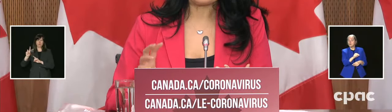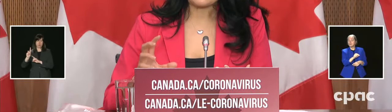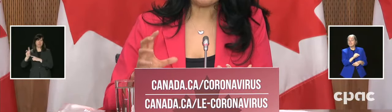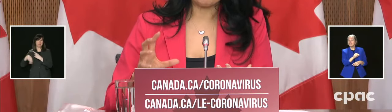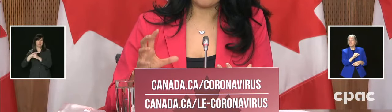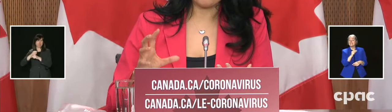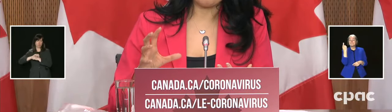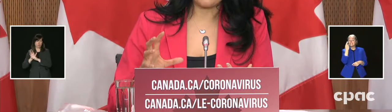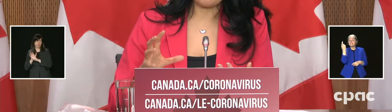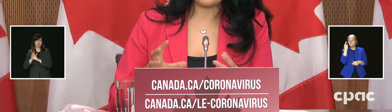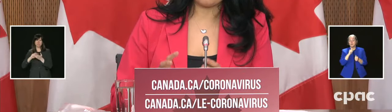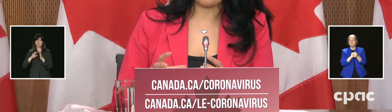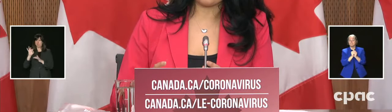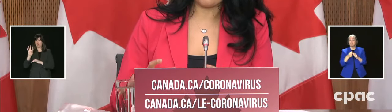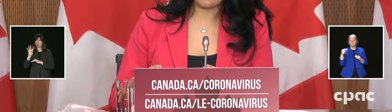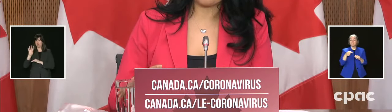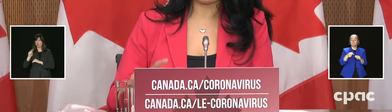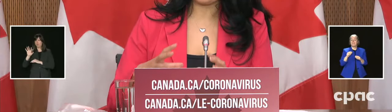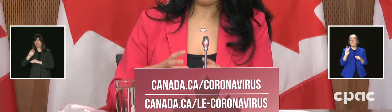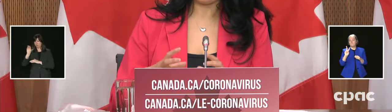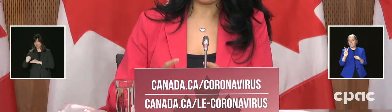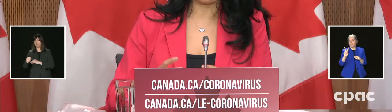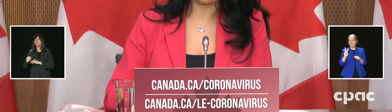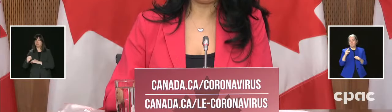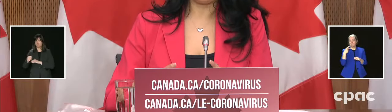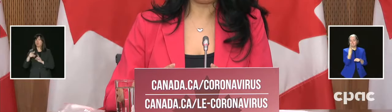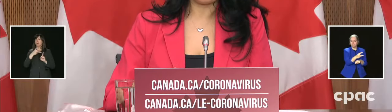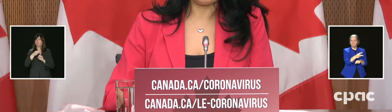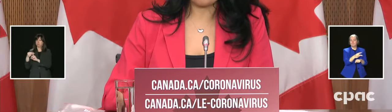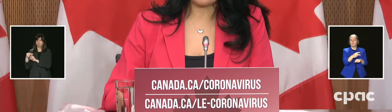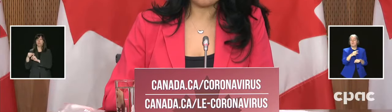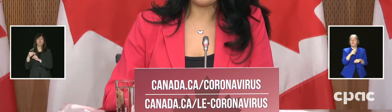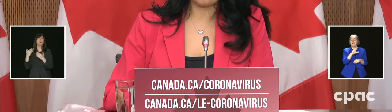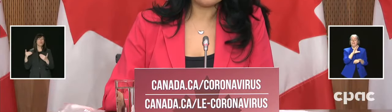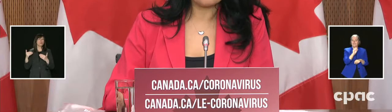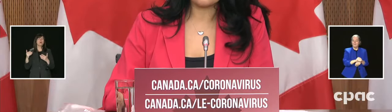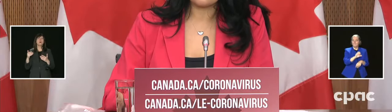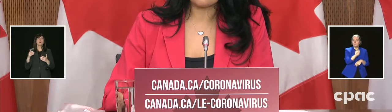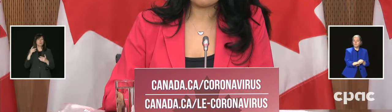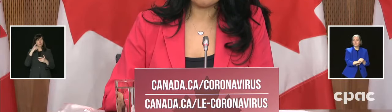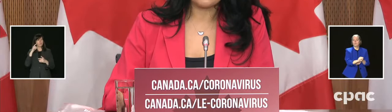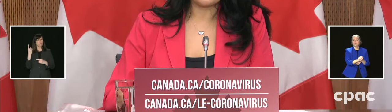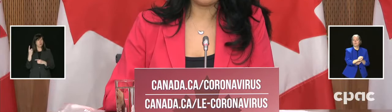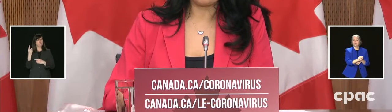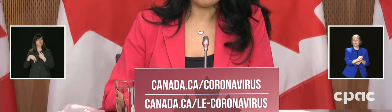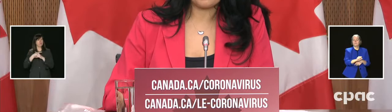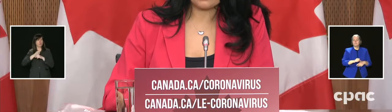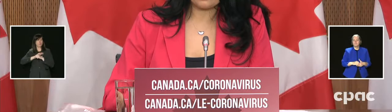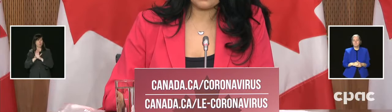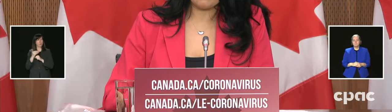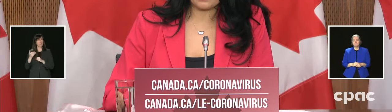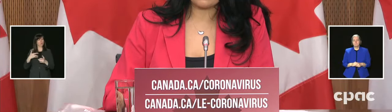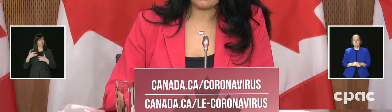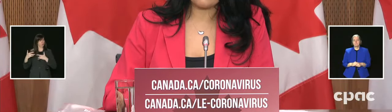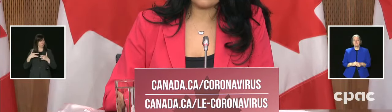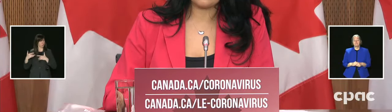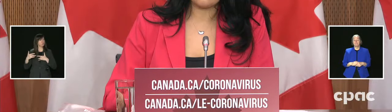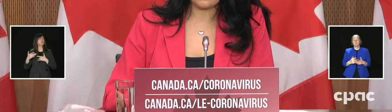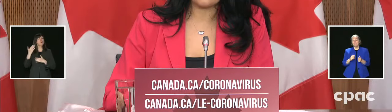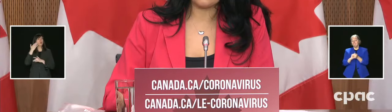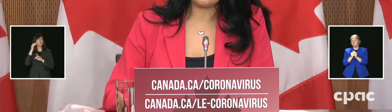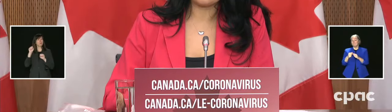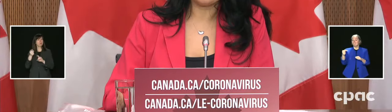was like 94.5% of those were there. So even with a variant that we know is of concern, that we know potentially can impact the